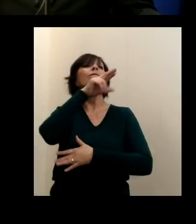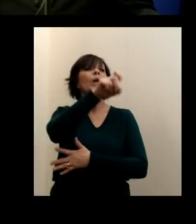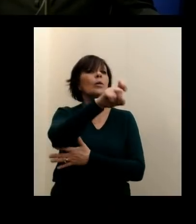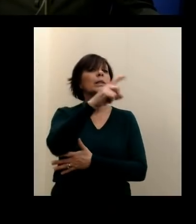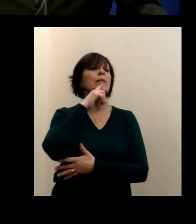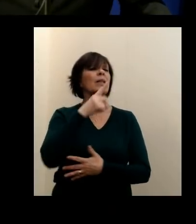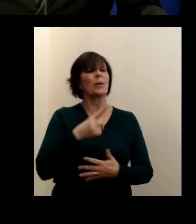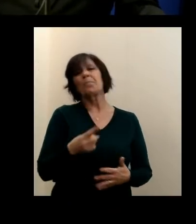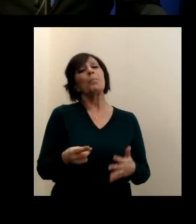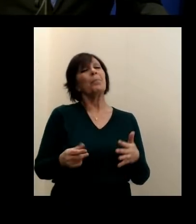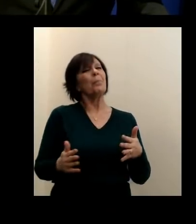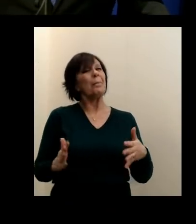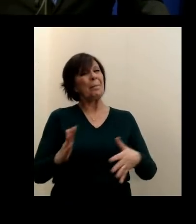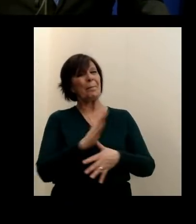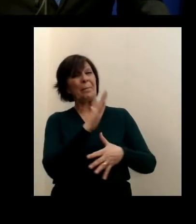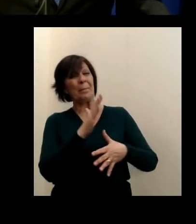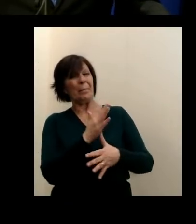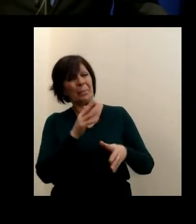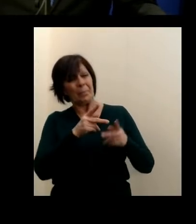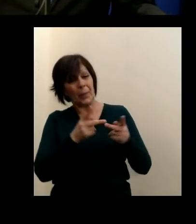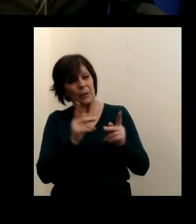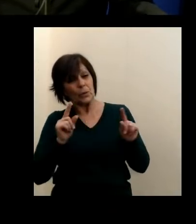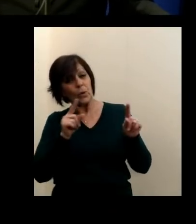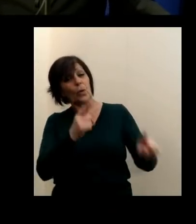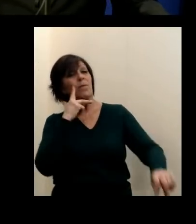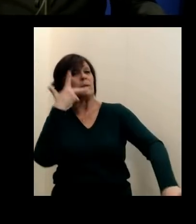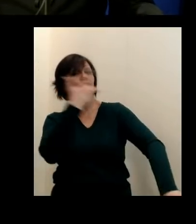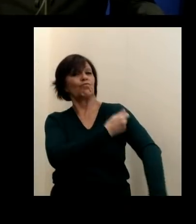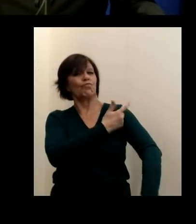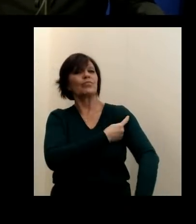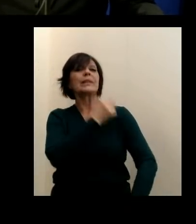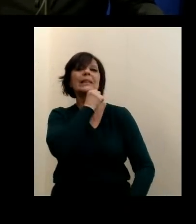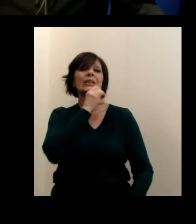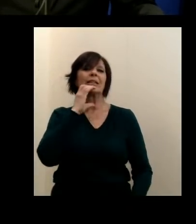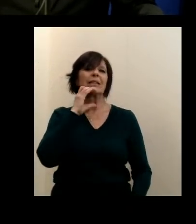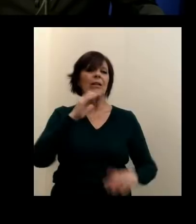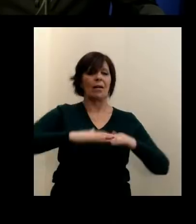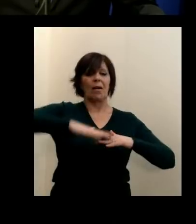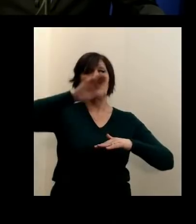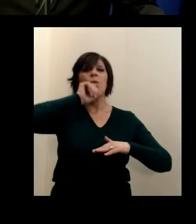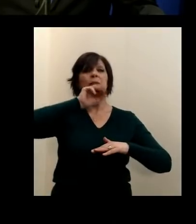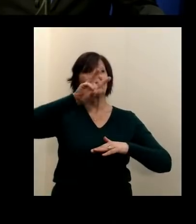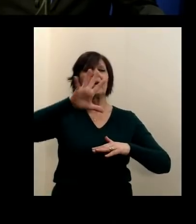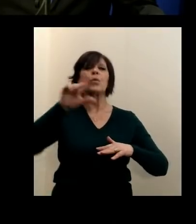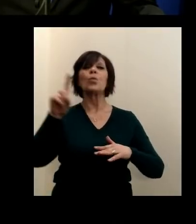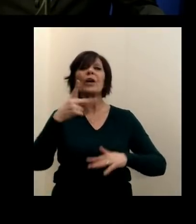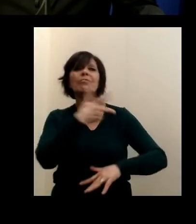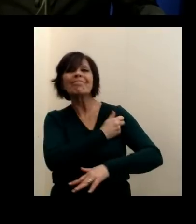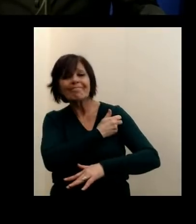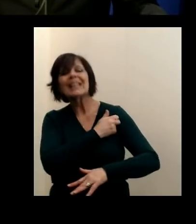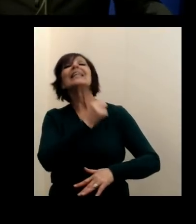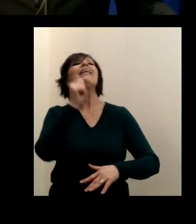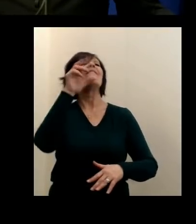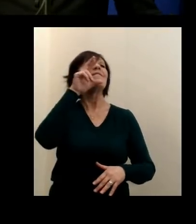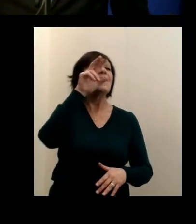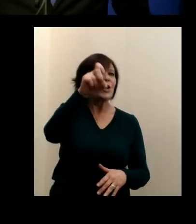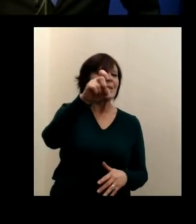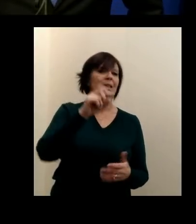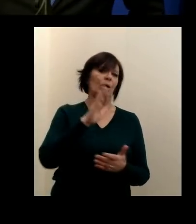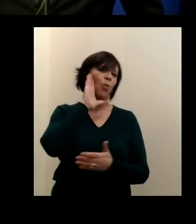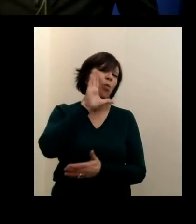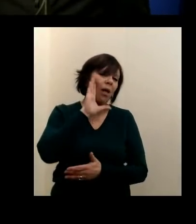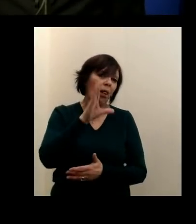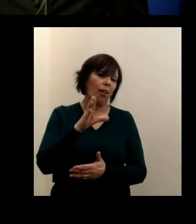be the primary location that will be vaccinating seniors 65 and older. If you are under quarantine